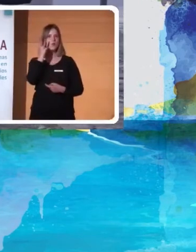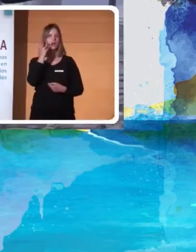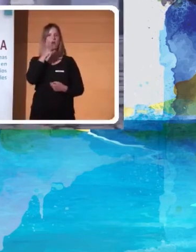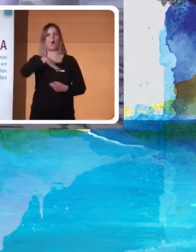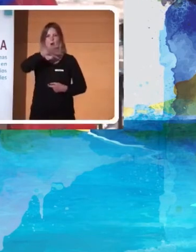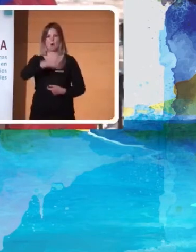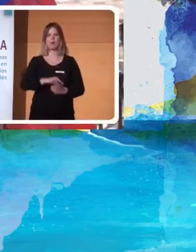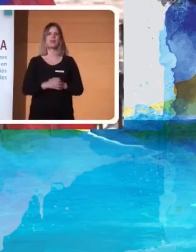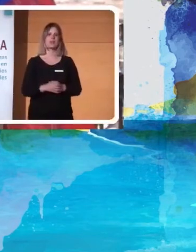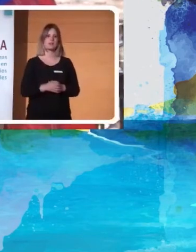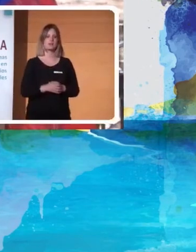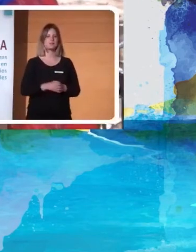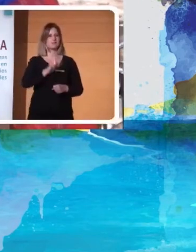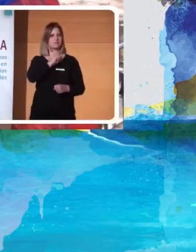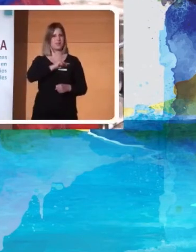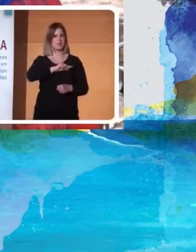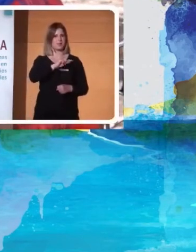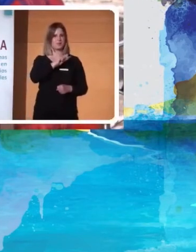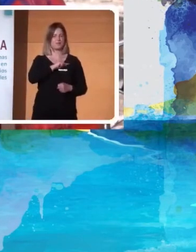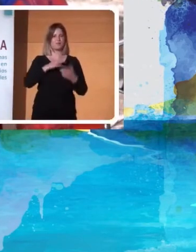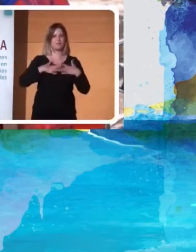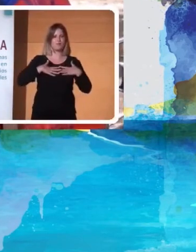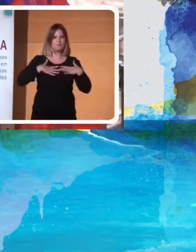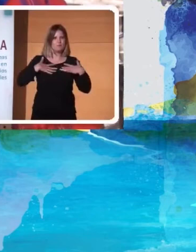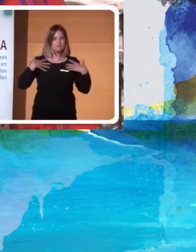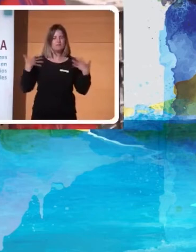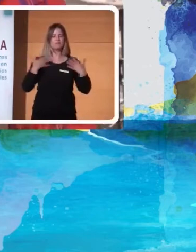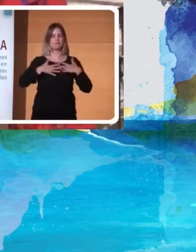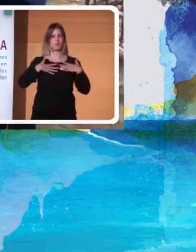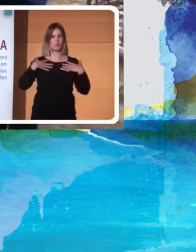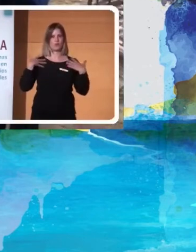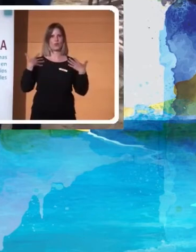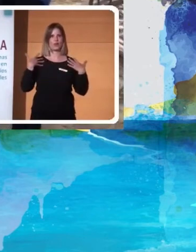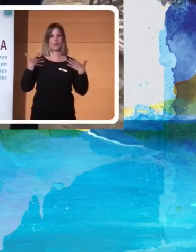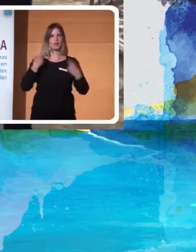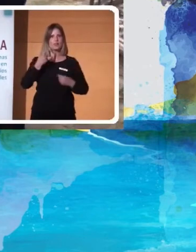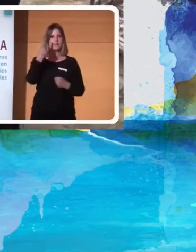Down syndrome, that we're capable. I feel thrilled.